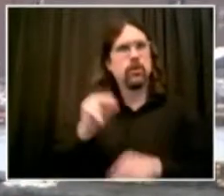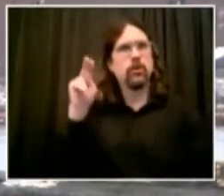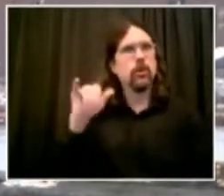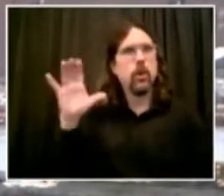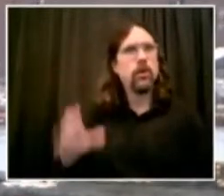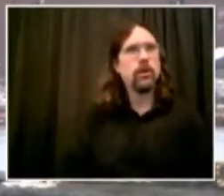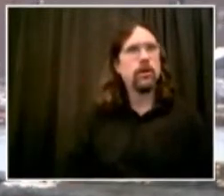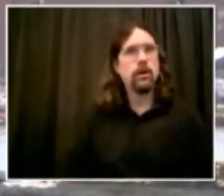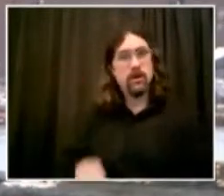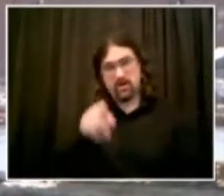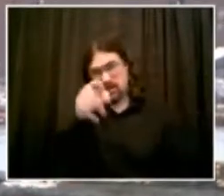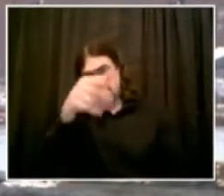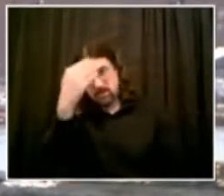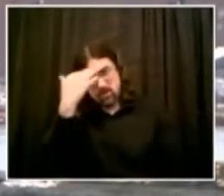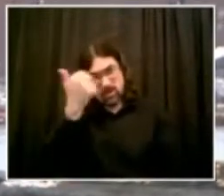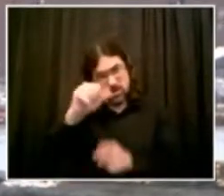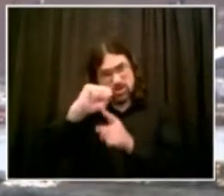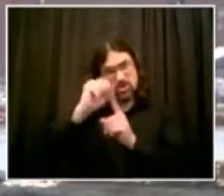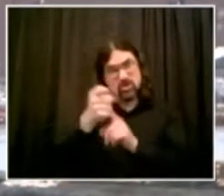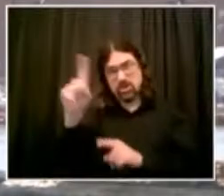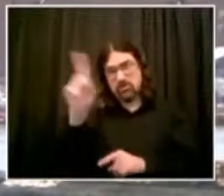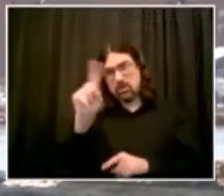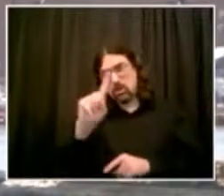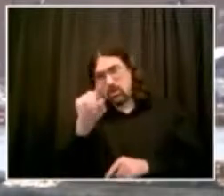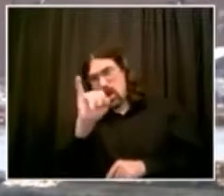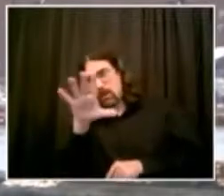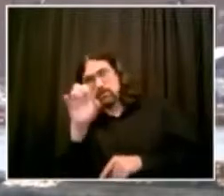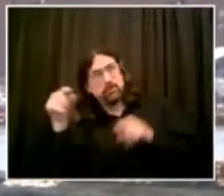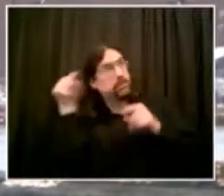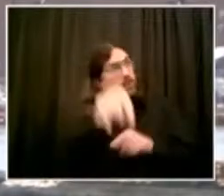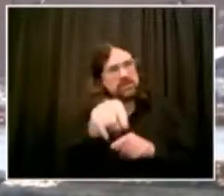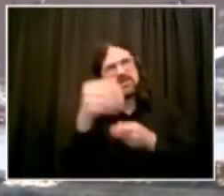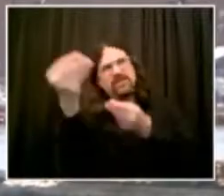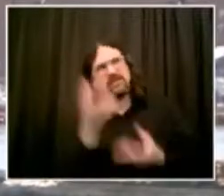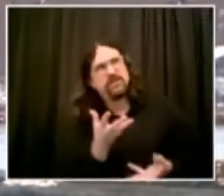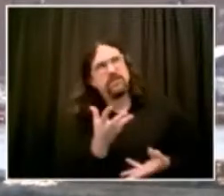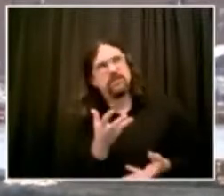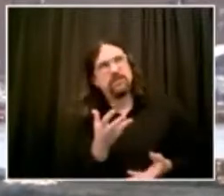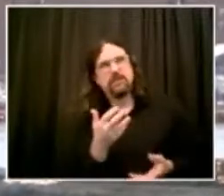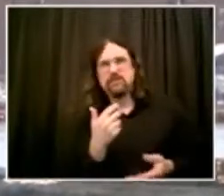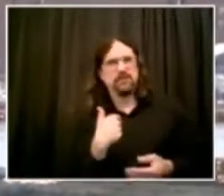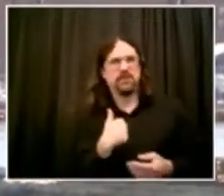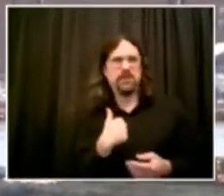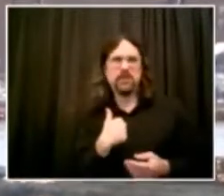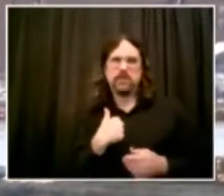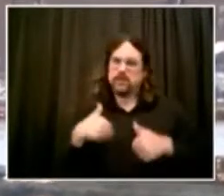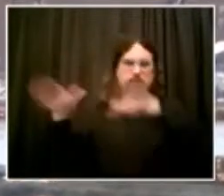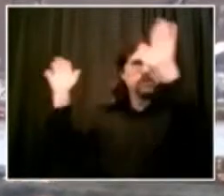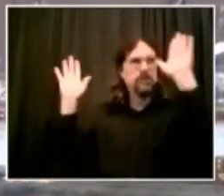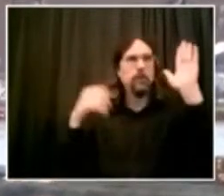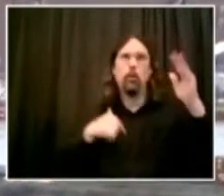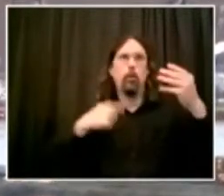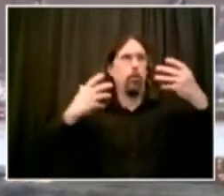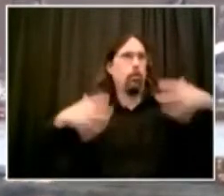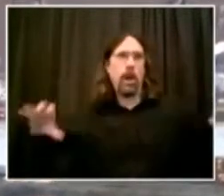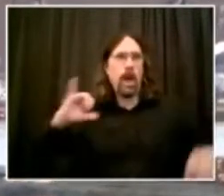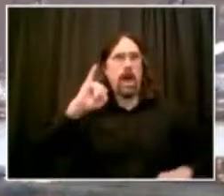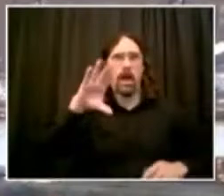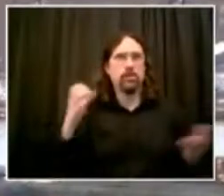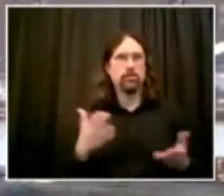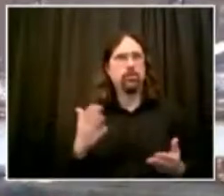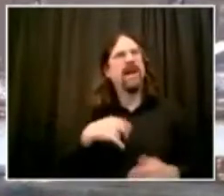want ICE in this city. And in the times when they have come